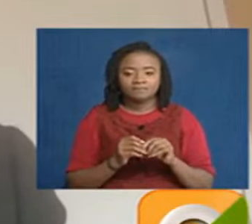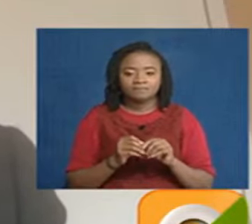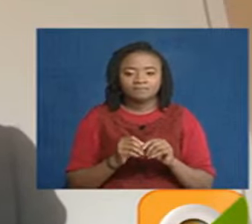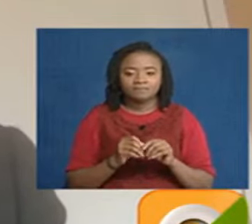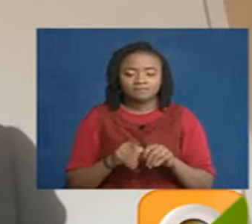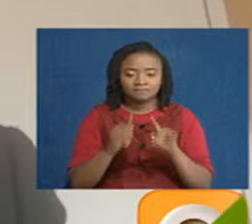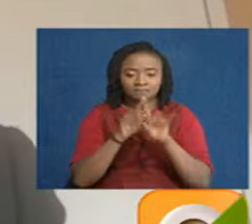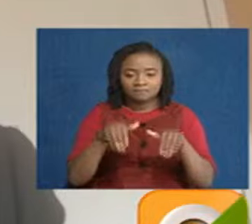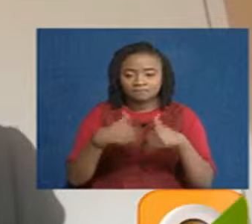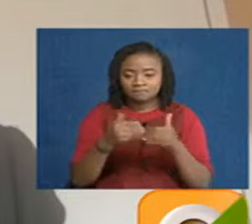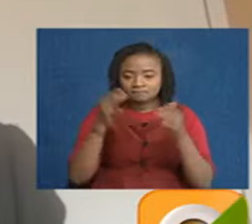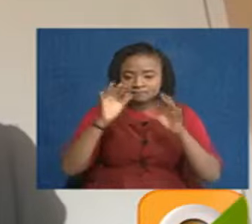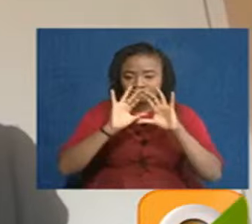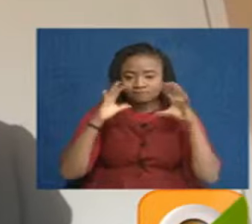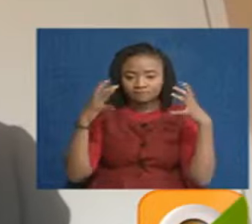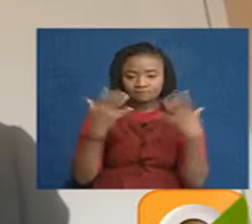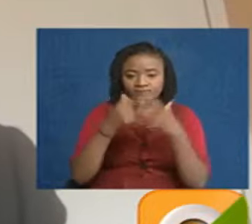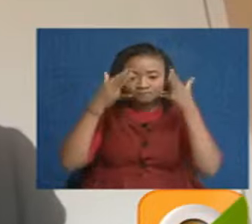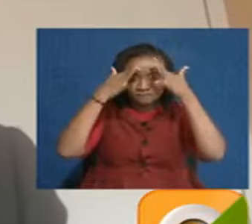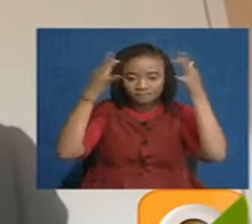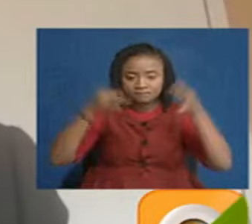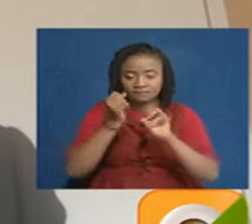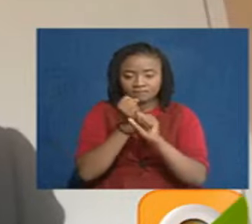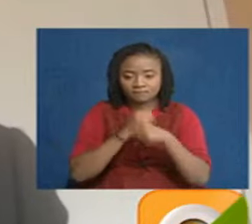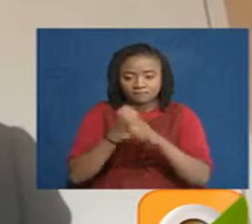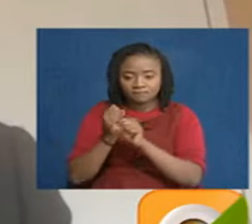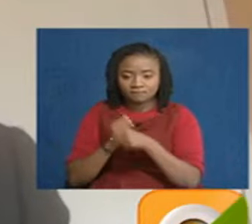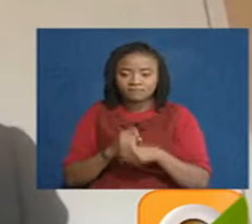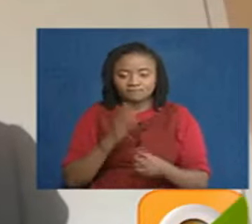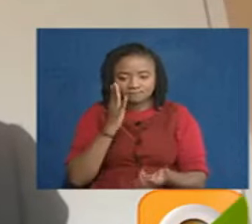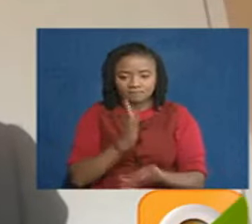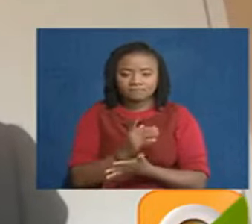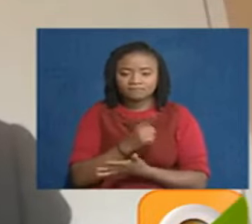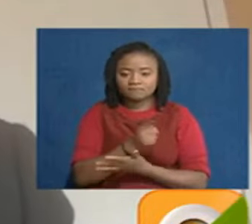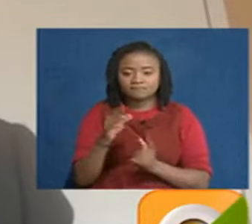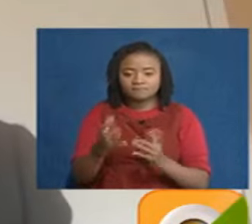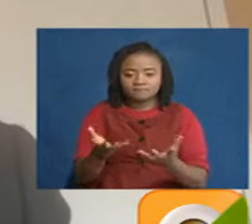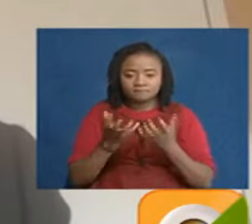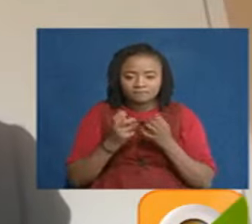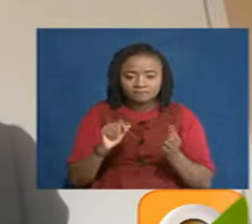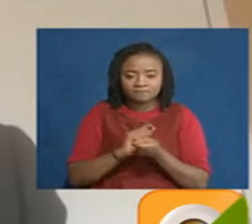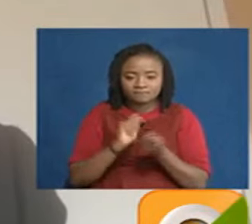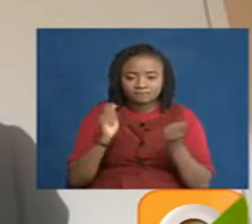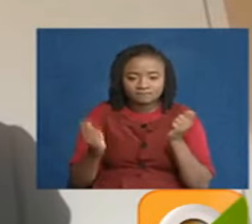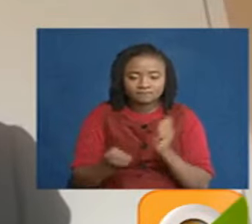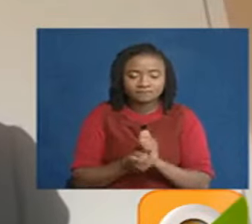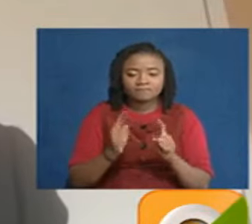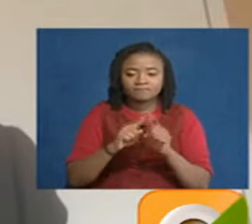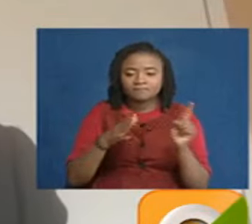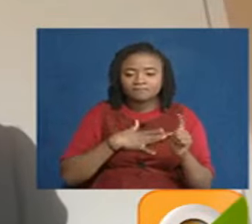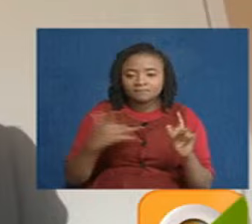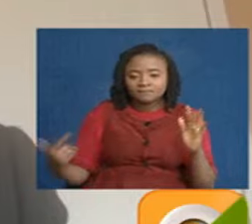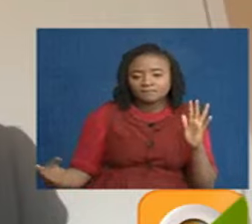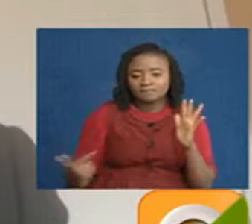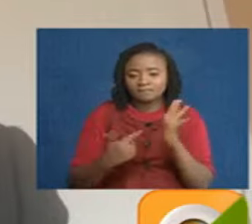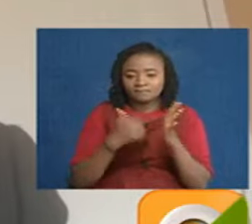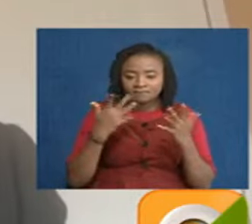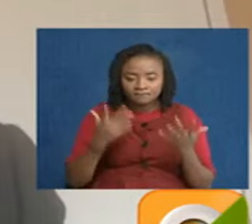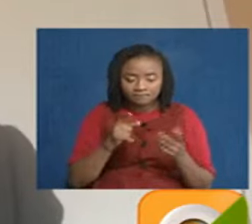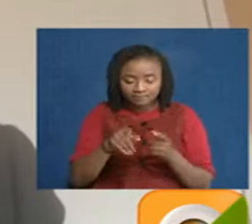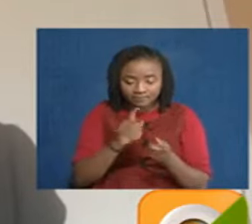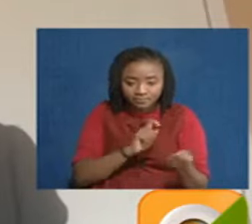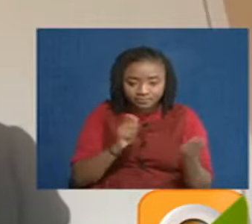global decision making is made, certainly needs changes. My point is that those changes are not going to